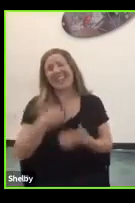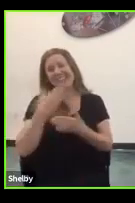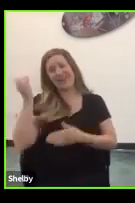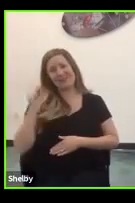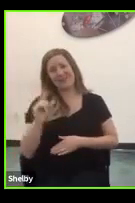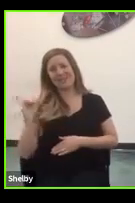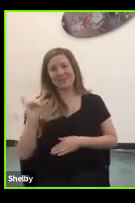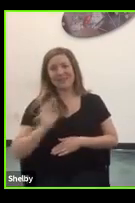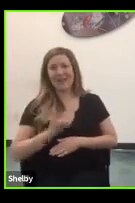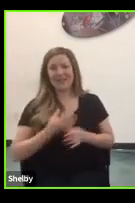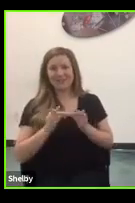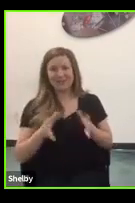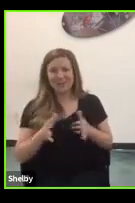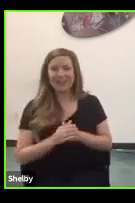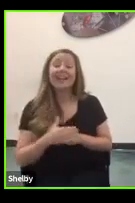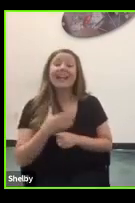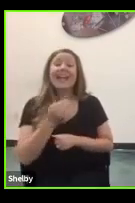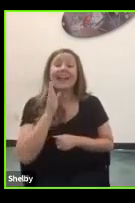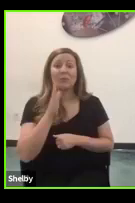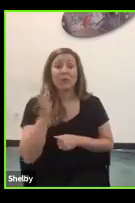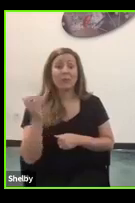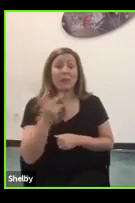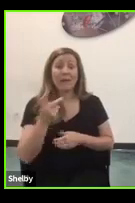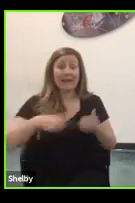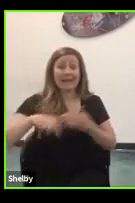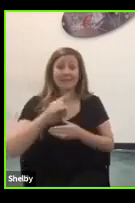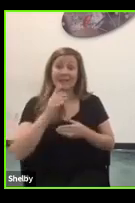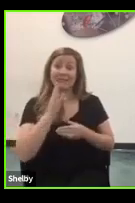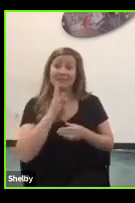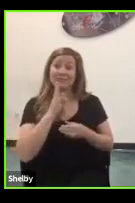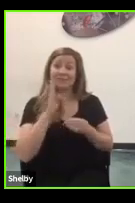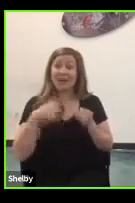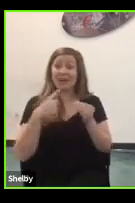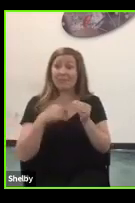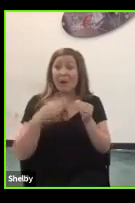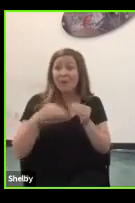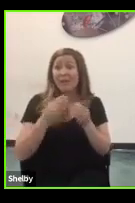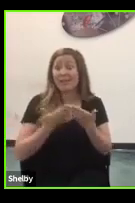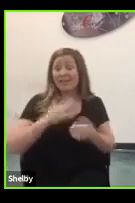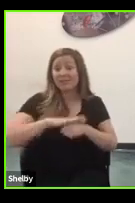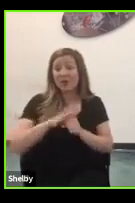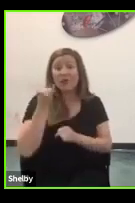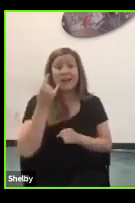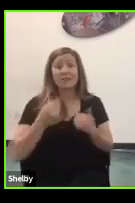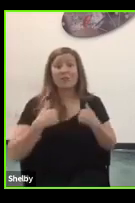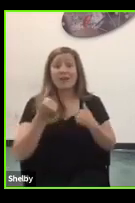too, our interpreter. And we will be back next week to talk more things COVID. And if you have any